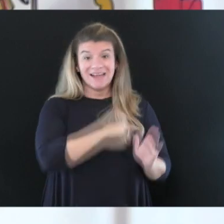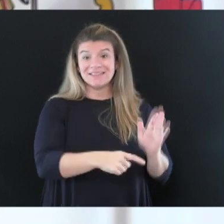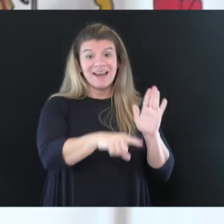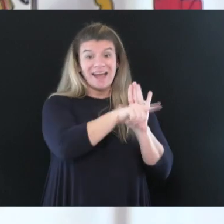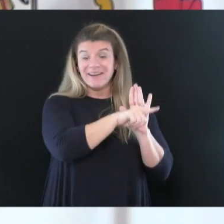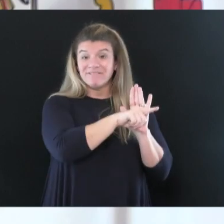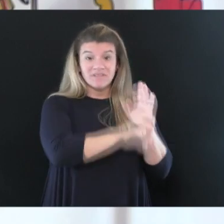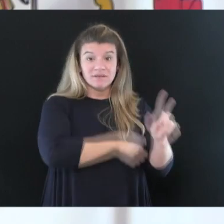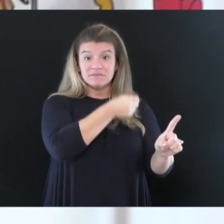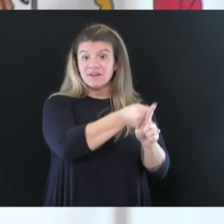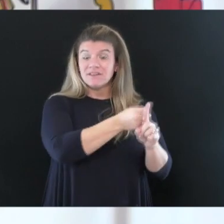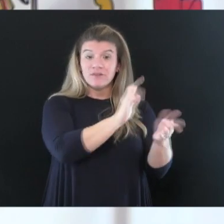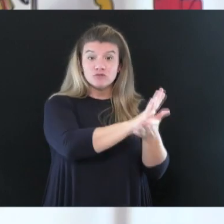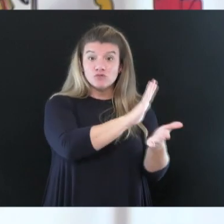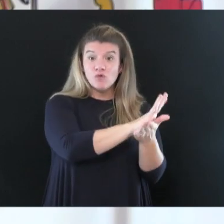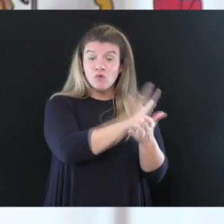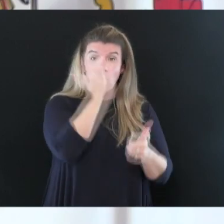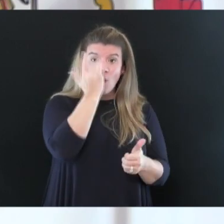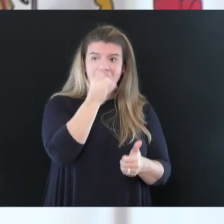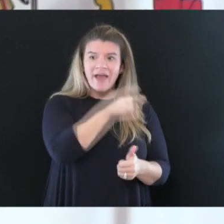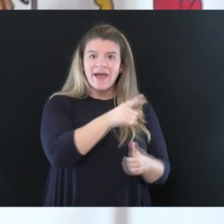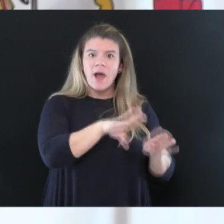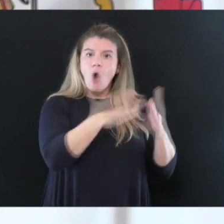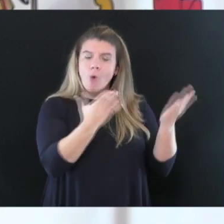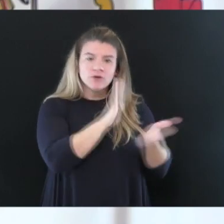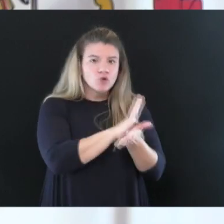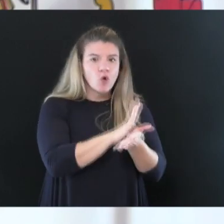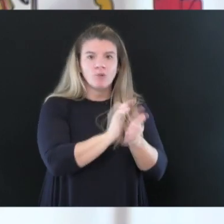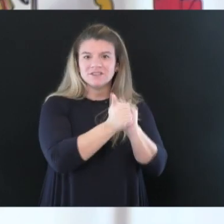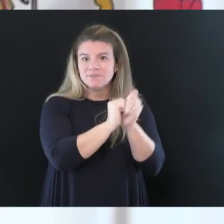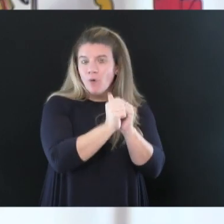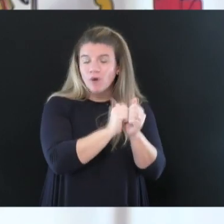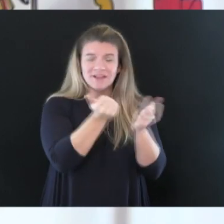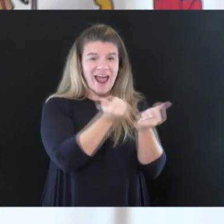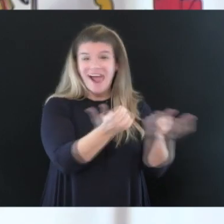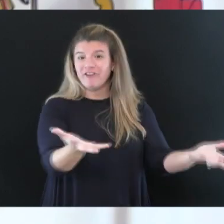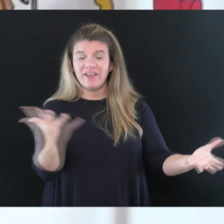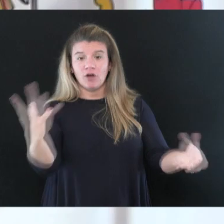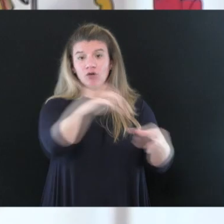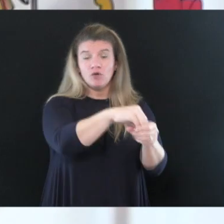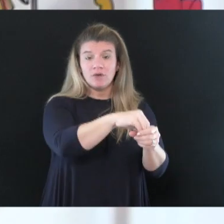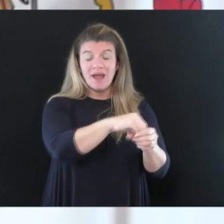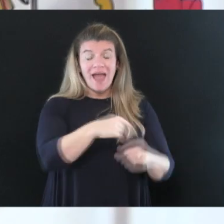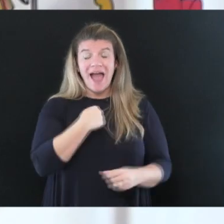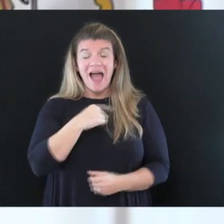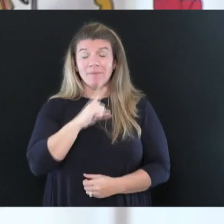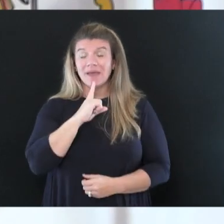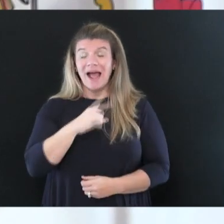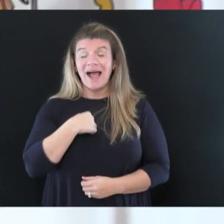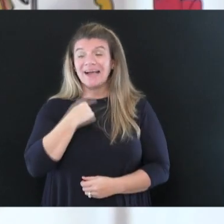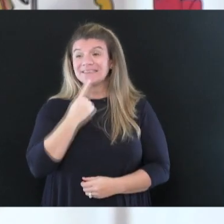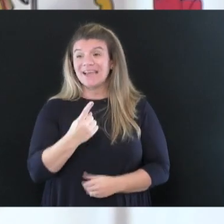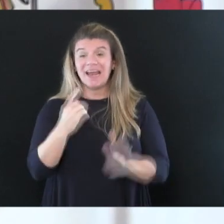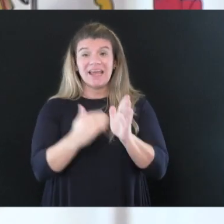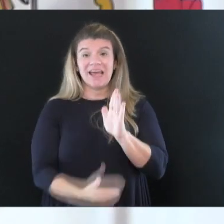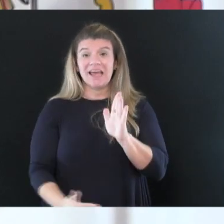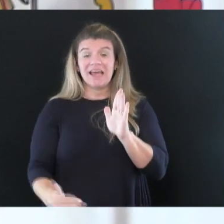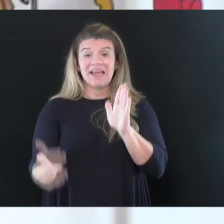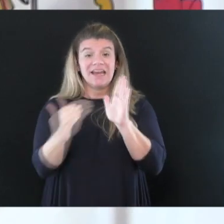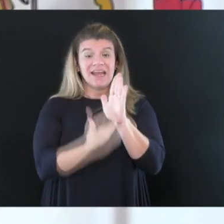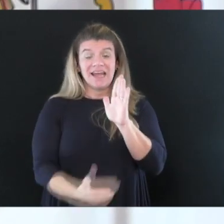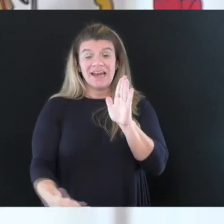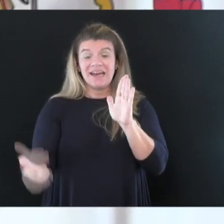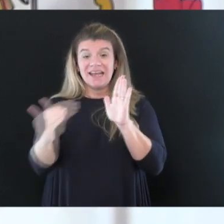or playing ball or all the different things. For crying out loud, I've said it until I can't say it enough. I can't say